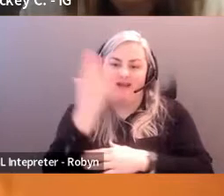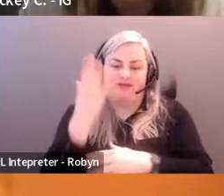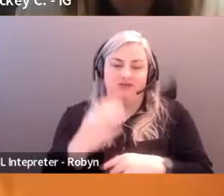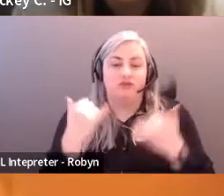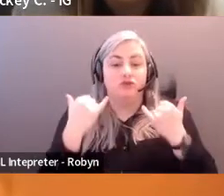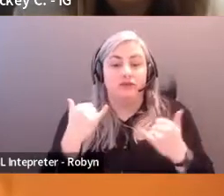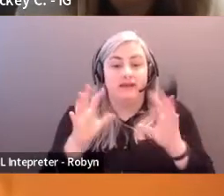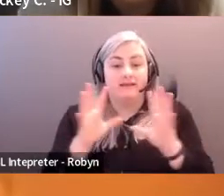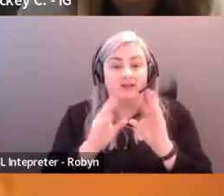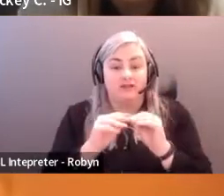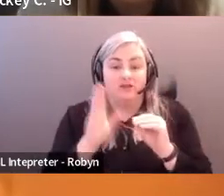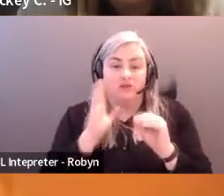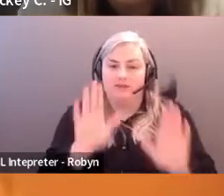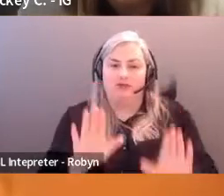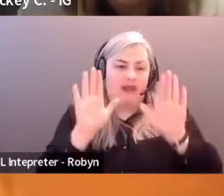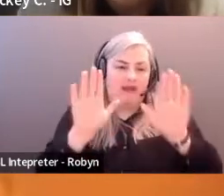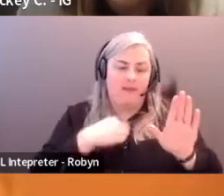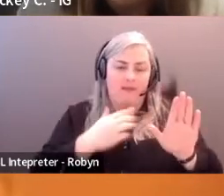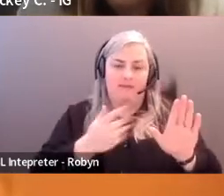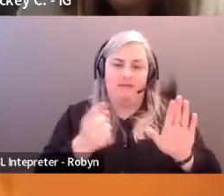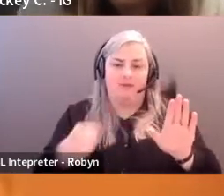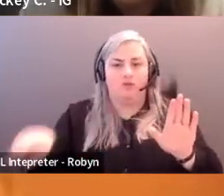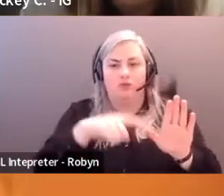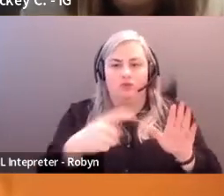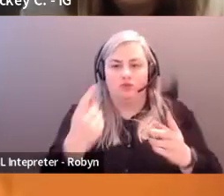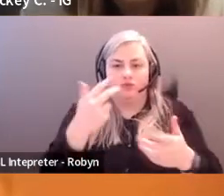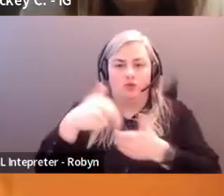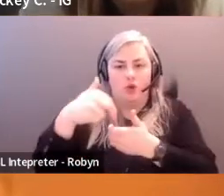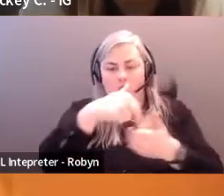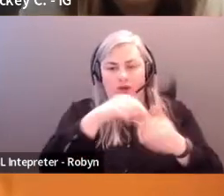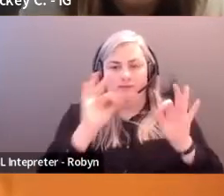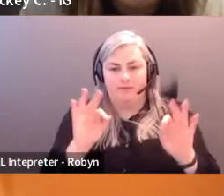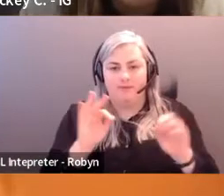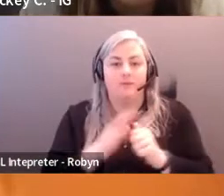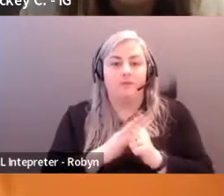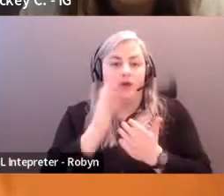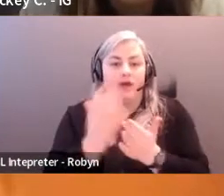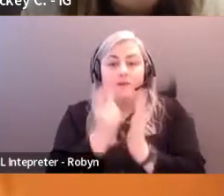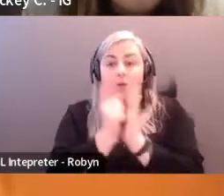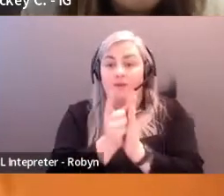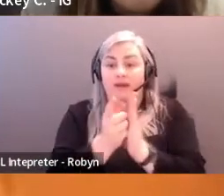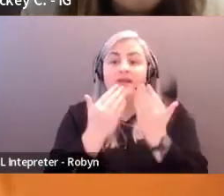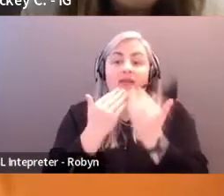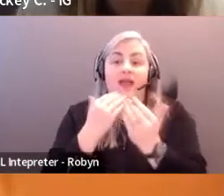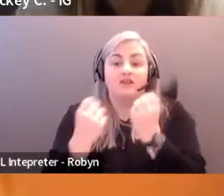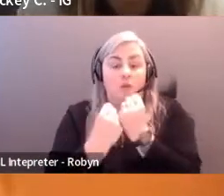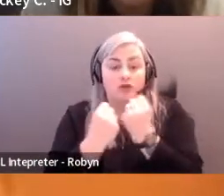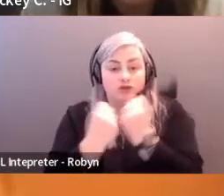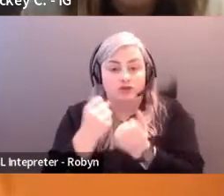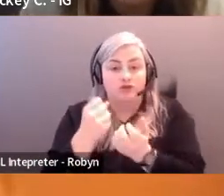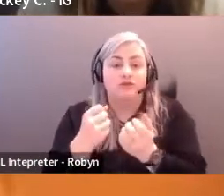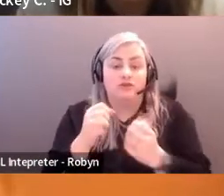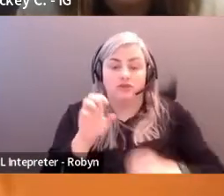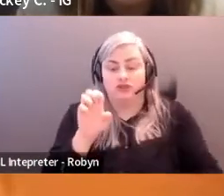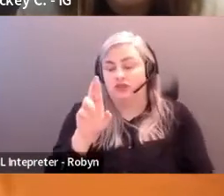session is going to be great, and I'm really happy you're all here. I would like to take a moment to quickly thank all of our wonderful sponsors: Ernst &